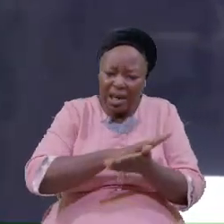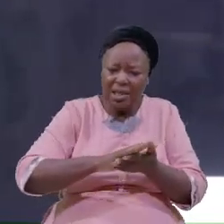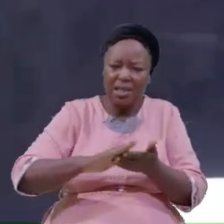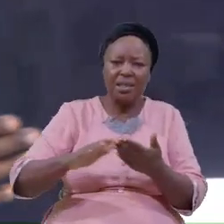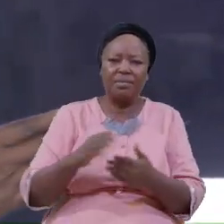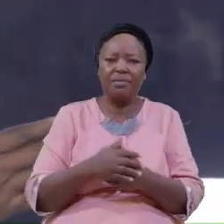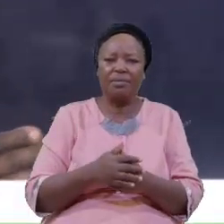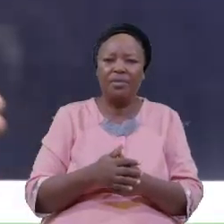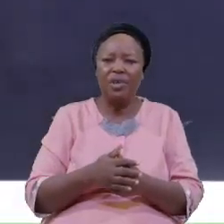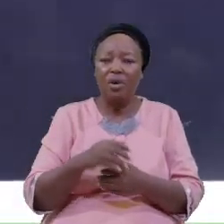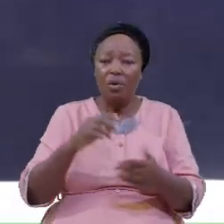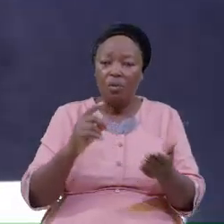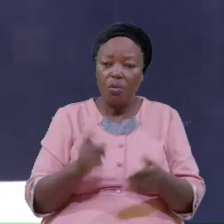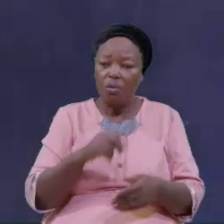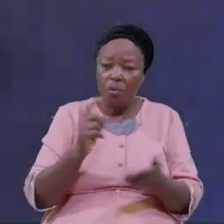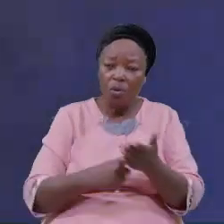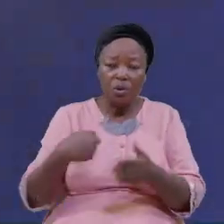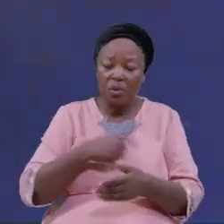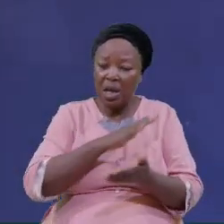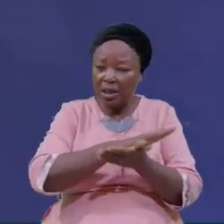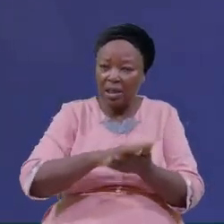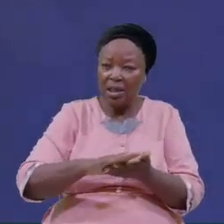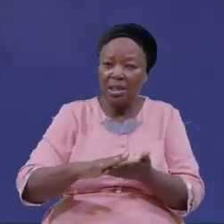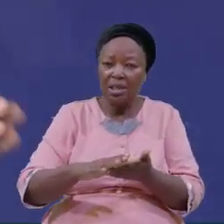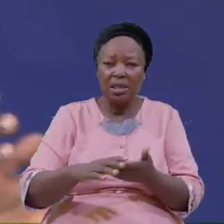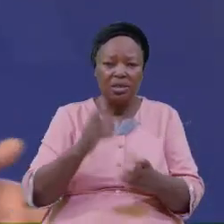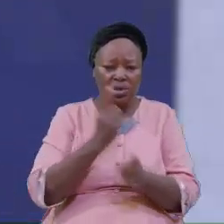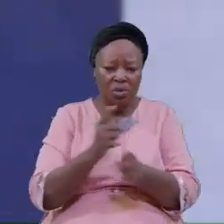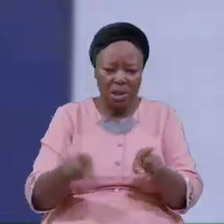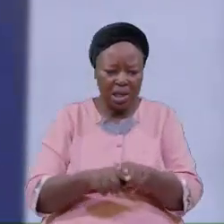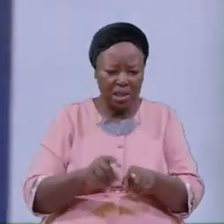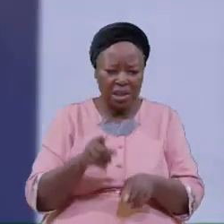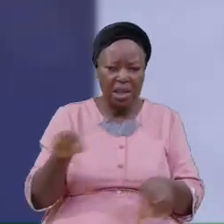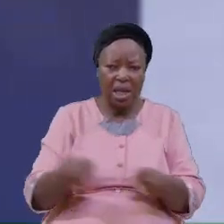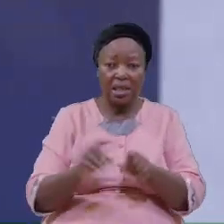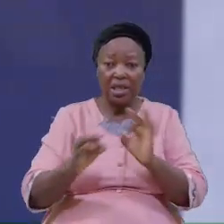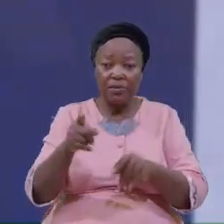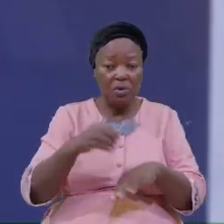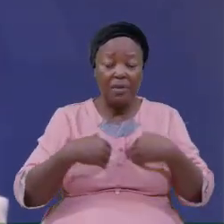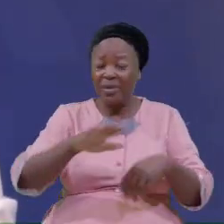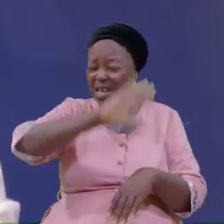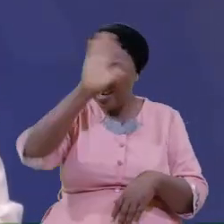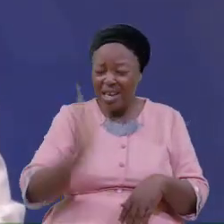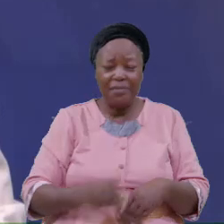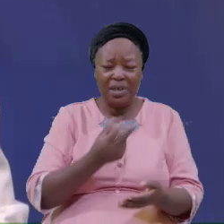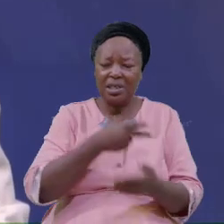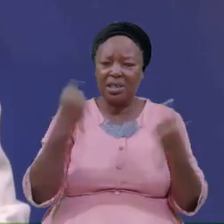be justified? Just as if I'd never sinned. Just as if I'd never sinned.